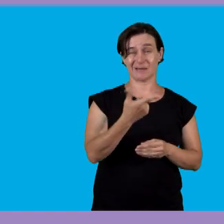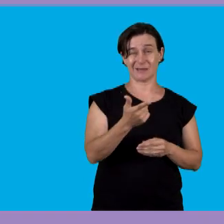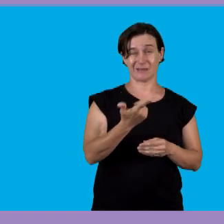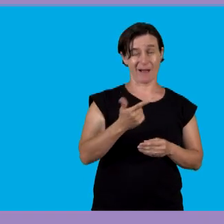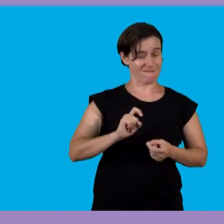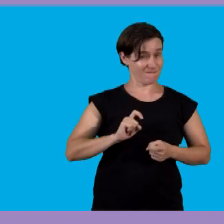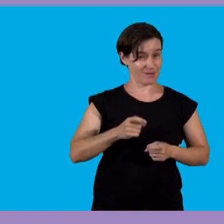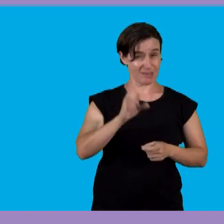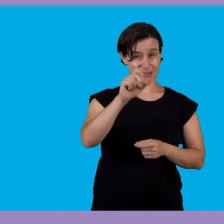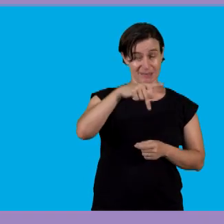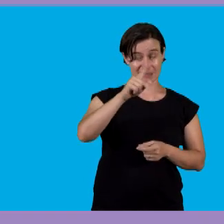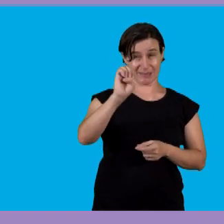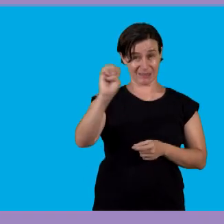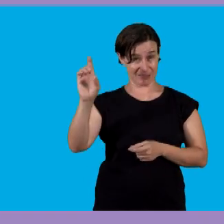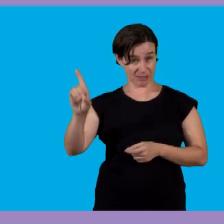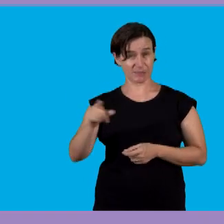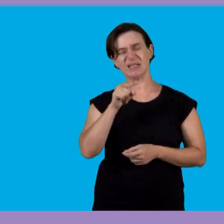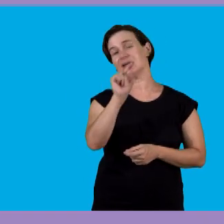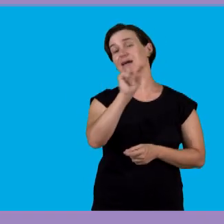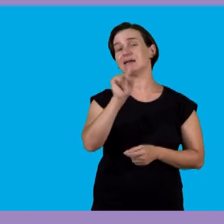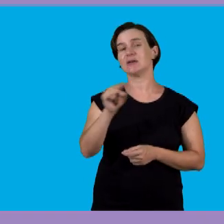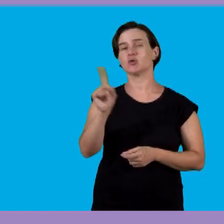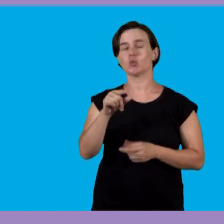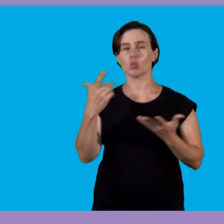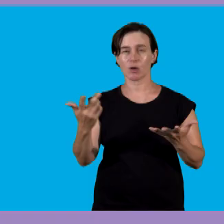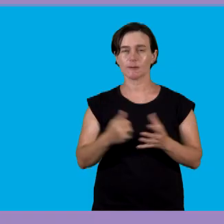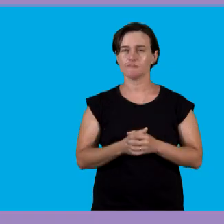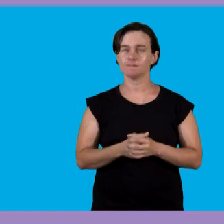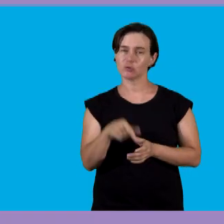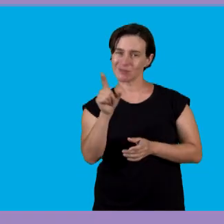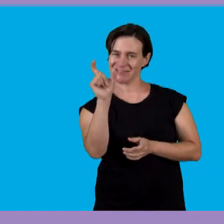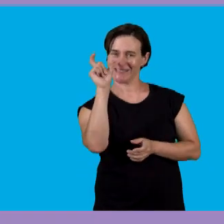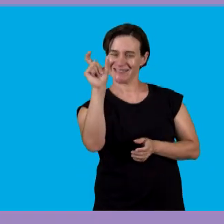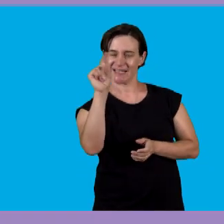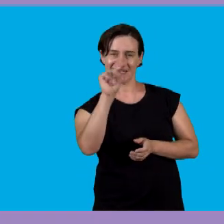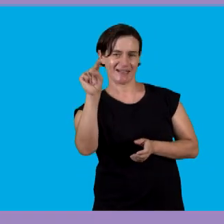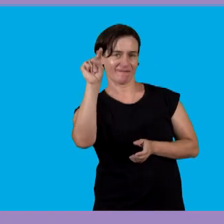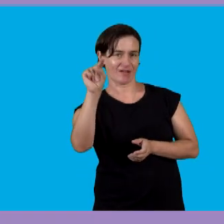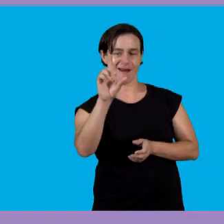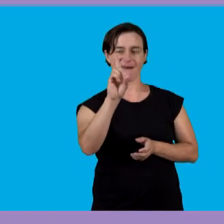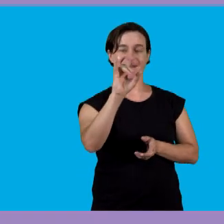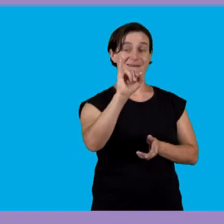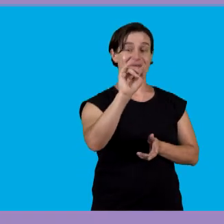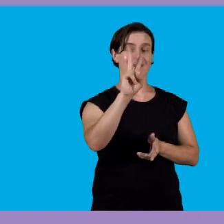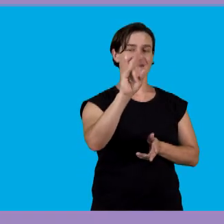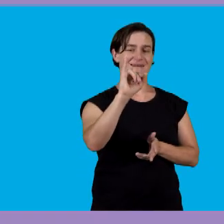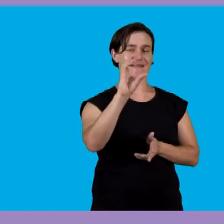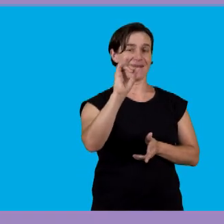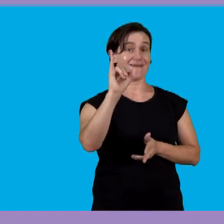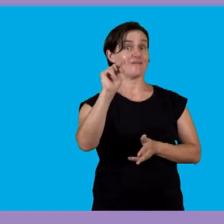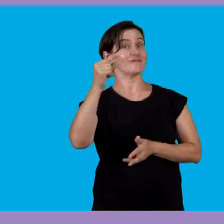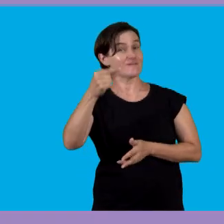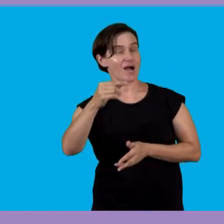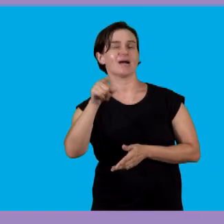it is determined by dividing. So we are going to divide these two. What are we dividing? We are